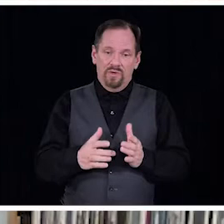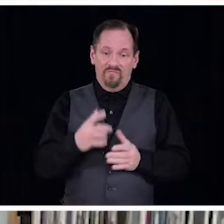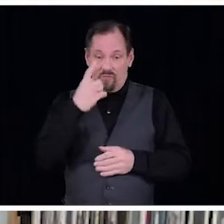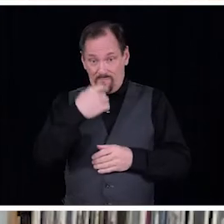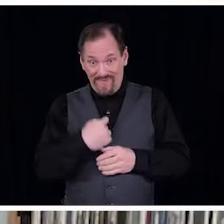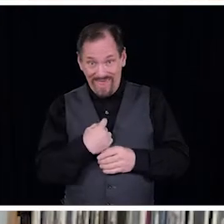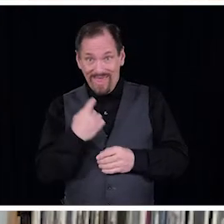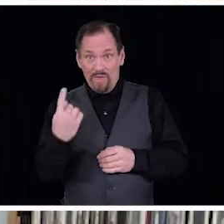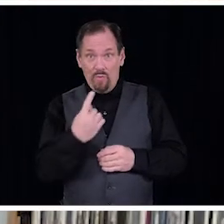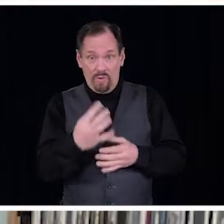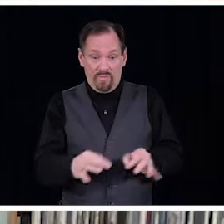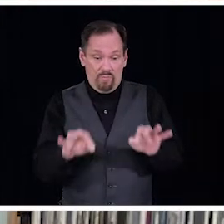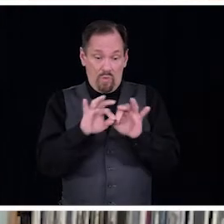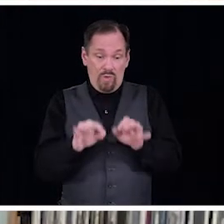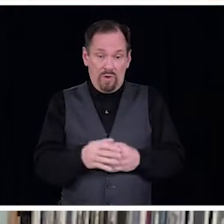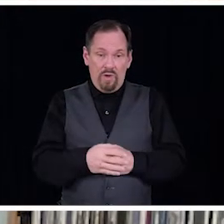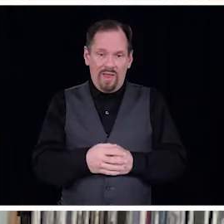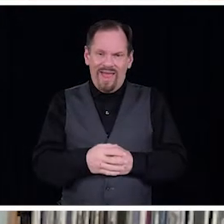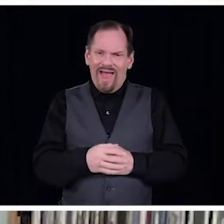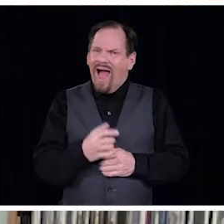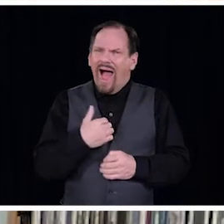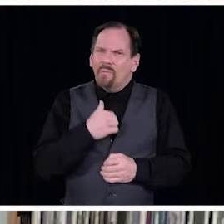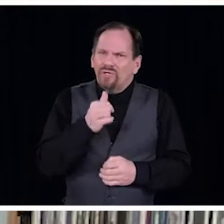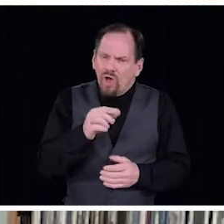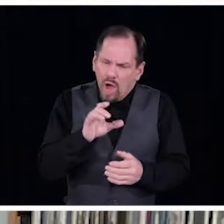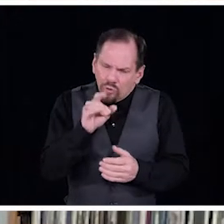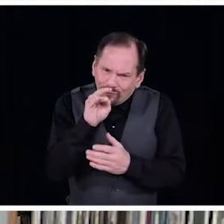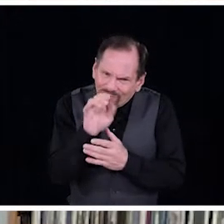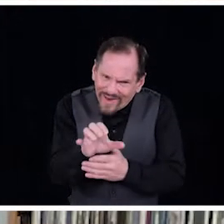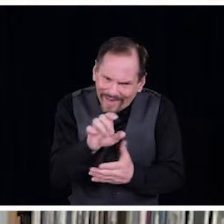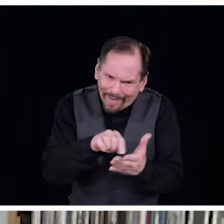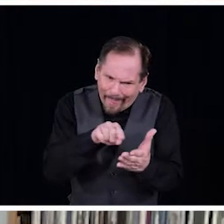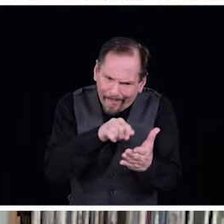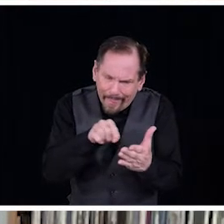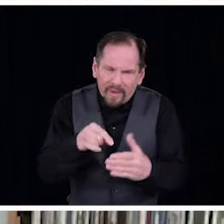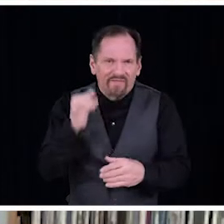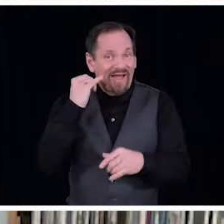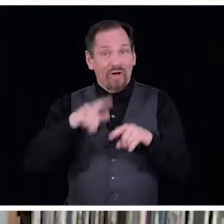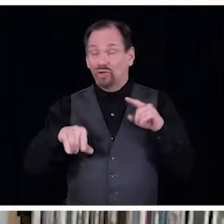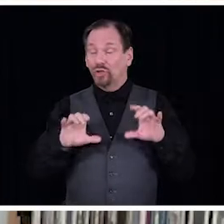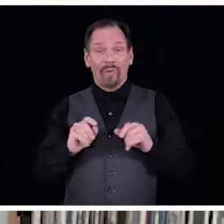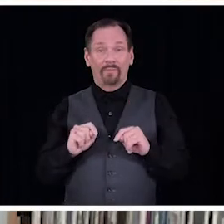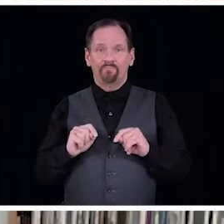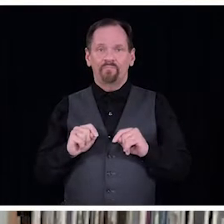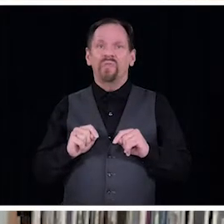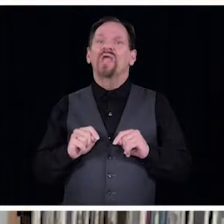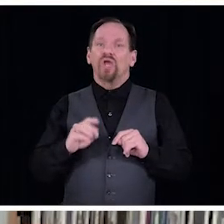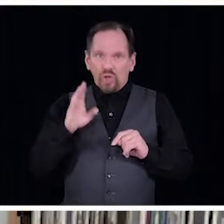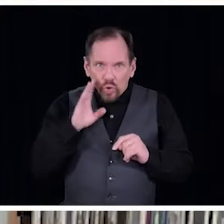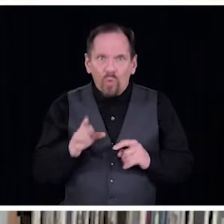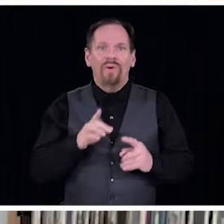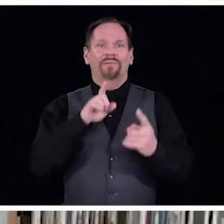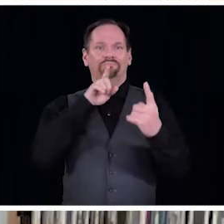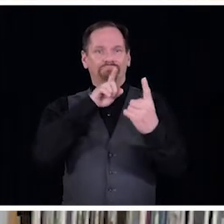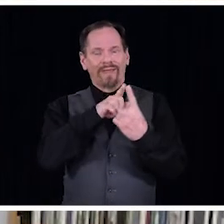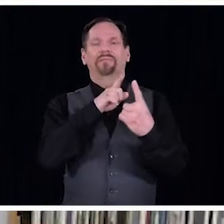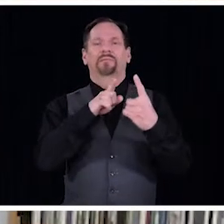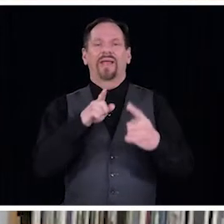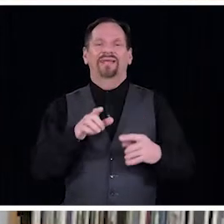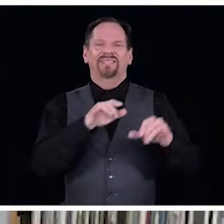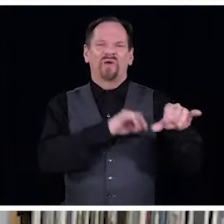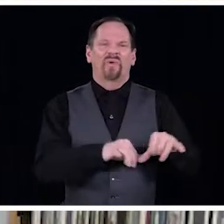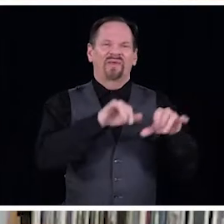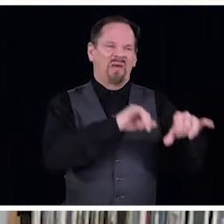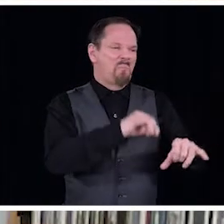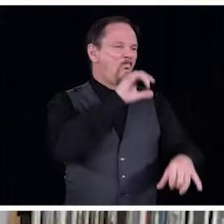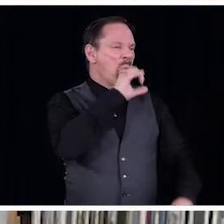I couldn't do it. You will encounter the stereotype, I'm sure you already have, that the older musical